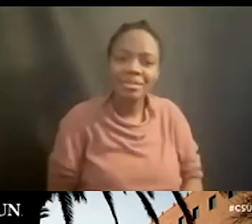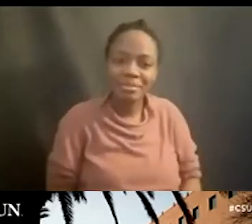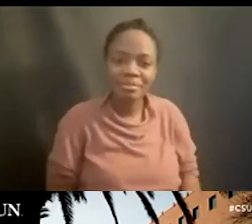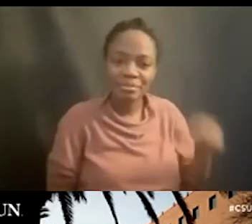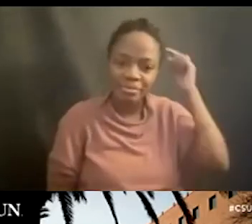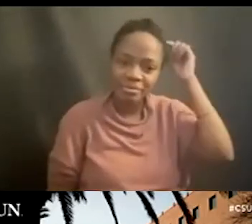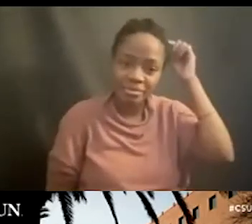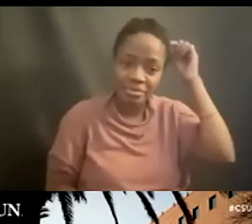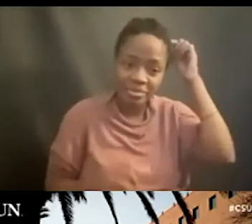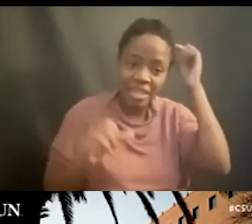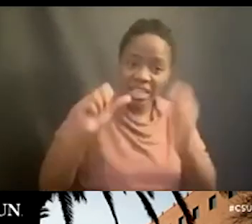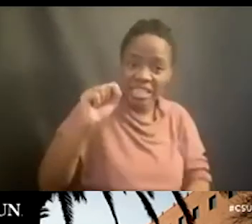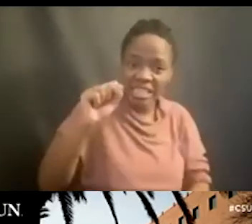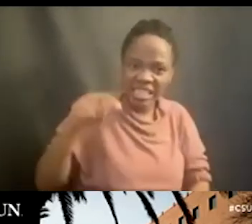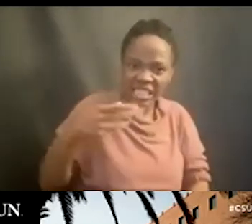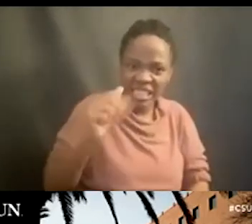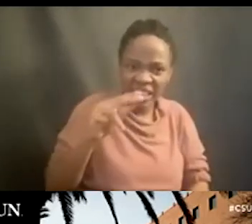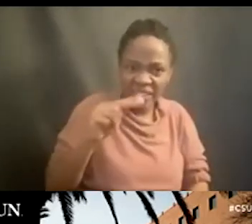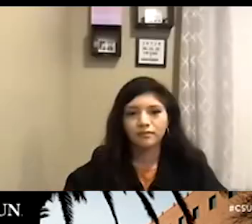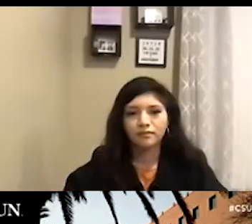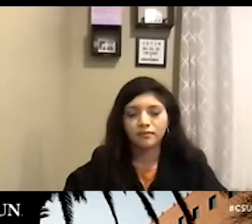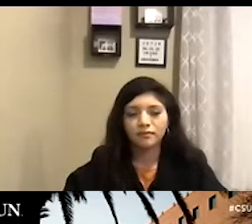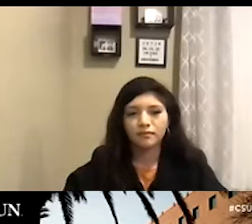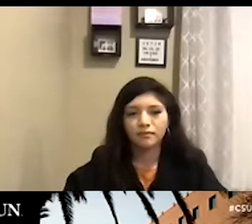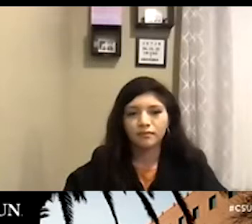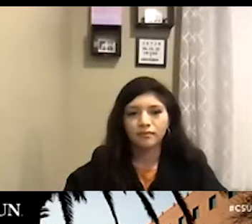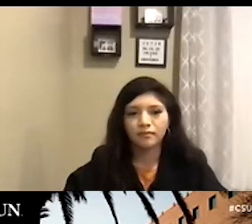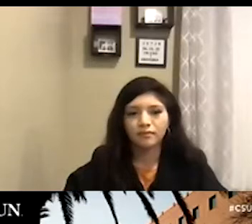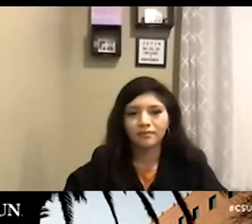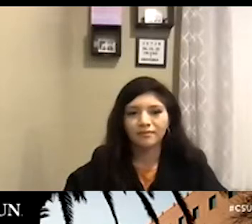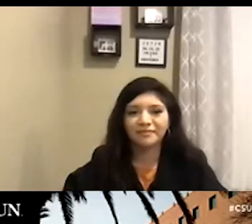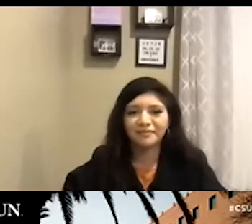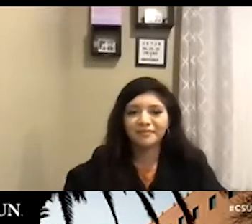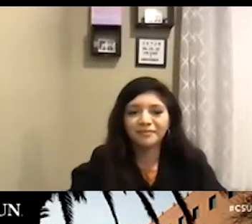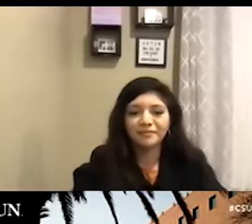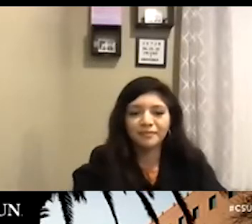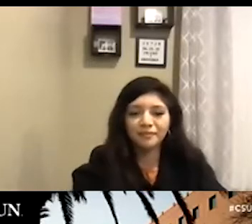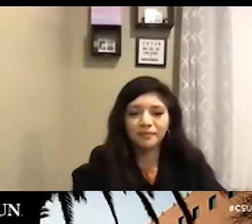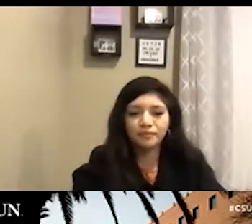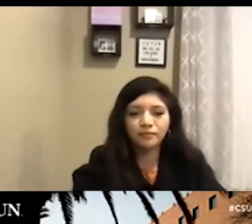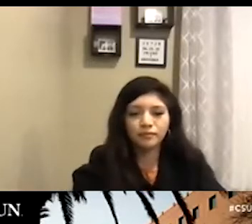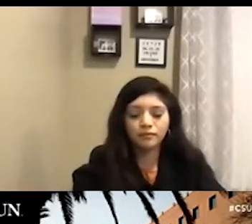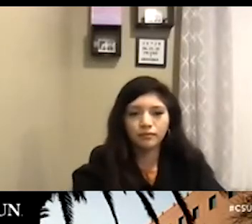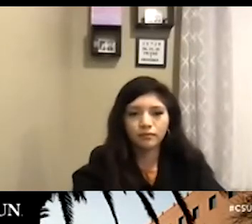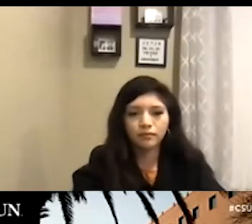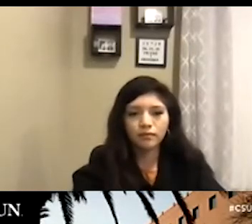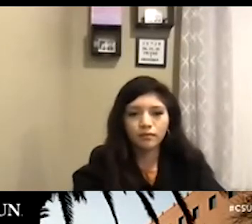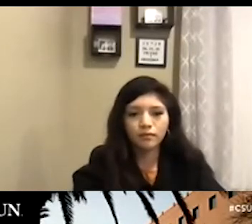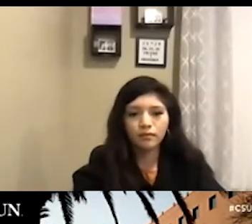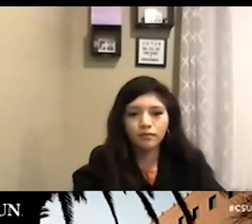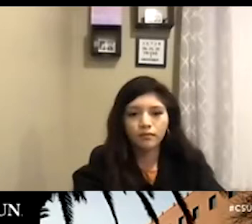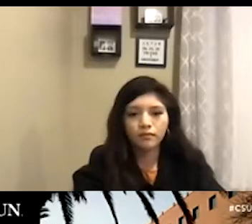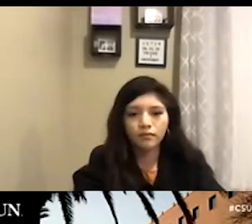Stephanie, your hand is did you want to respond? Oh, yes, yes. So, again, thinking about